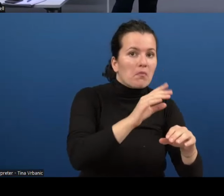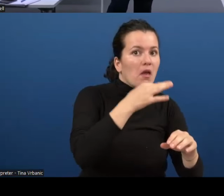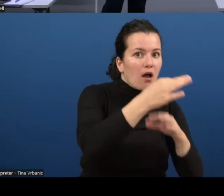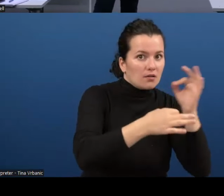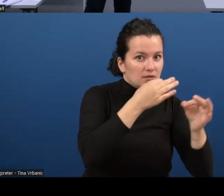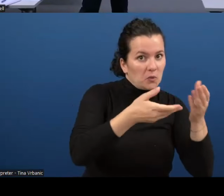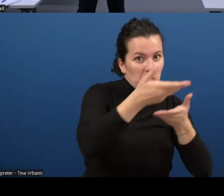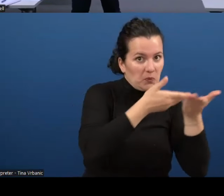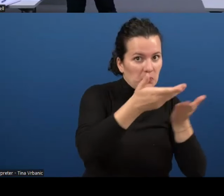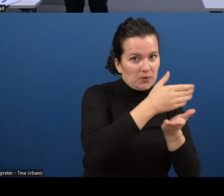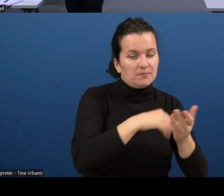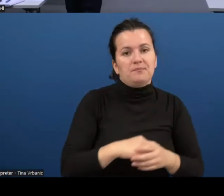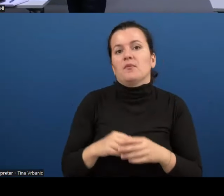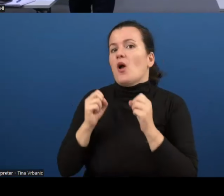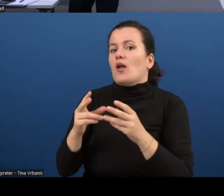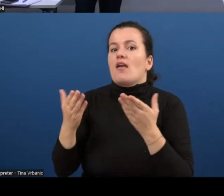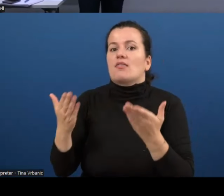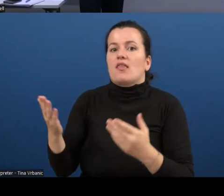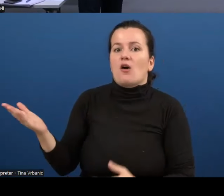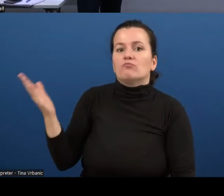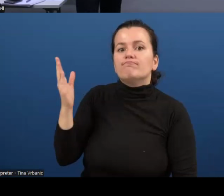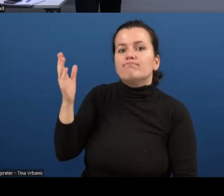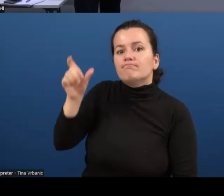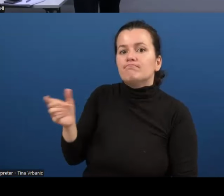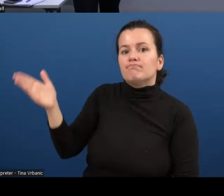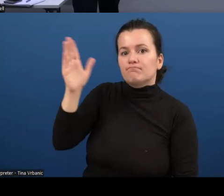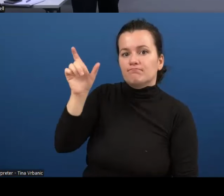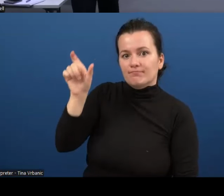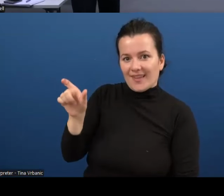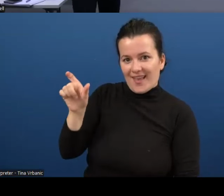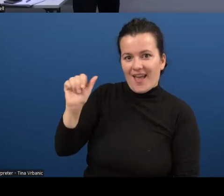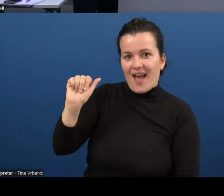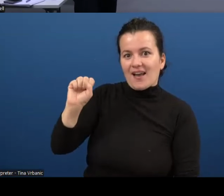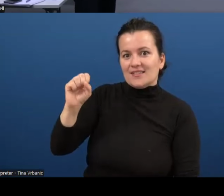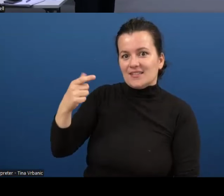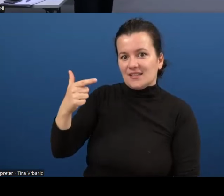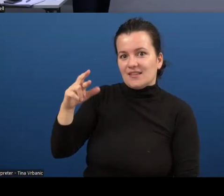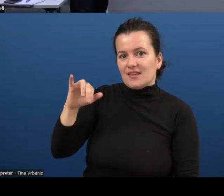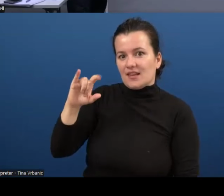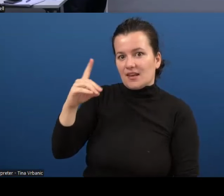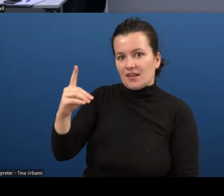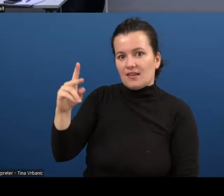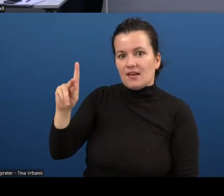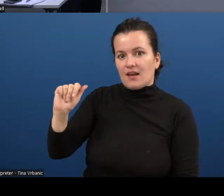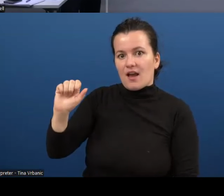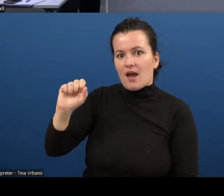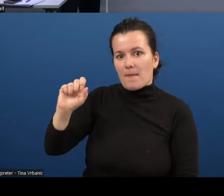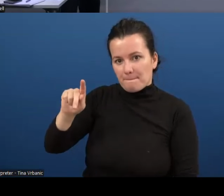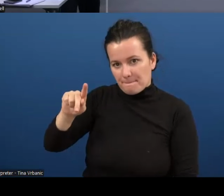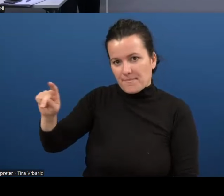Now we're joined by Professor Astrid Kappers from Technical University of Eindhoven.